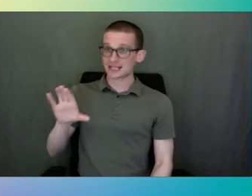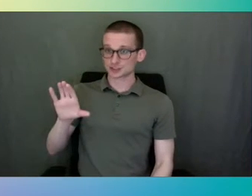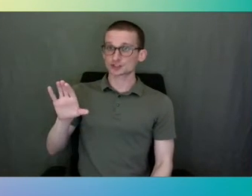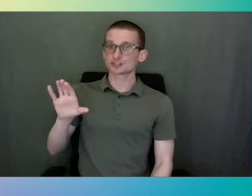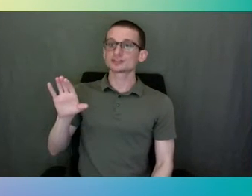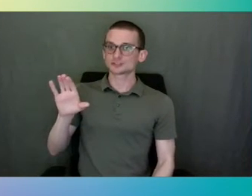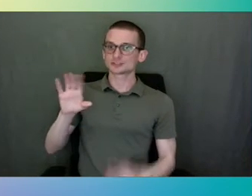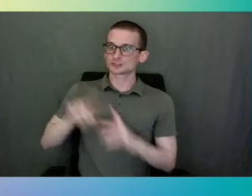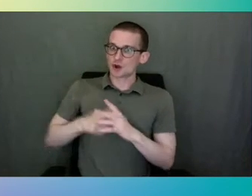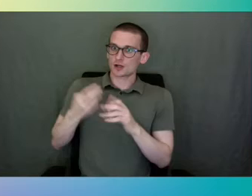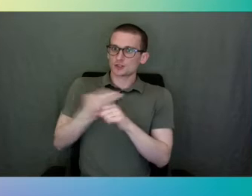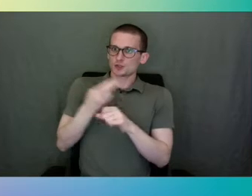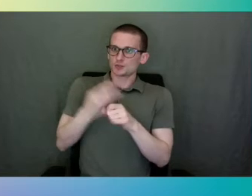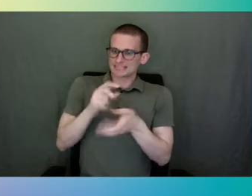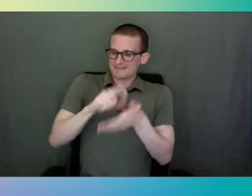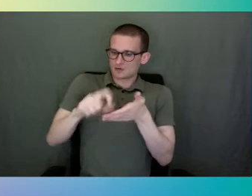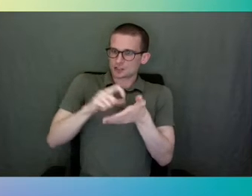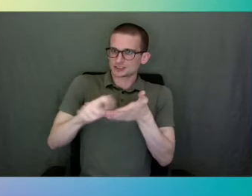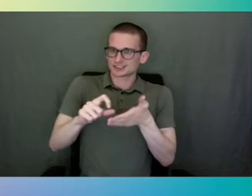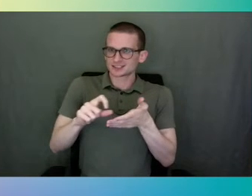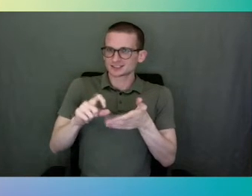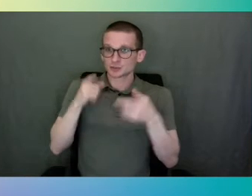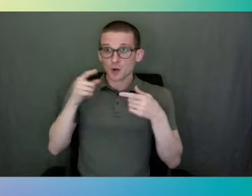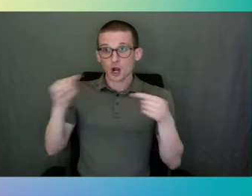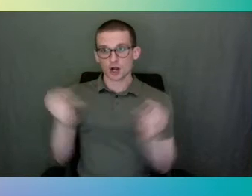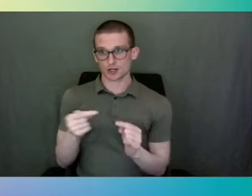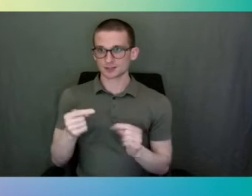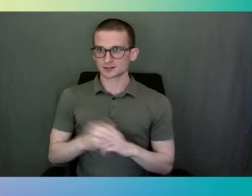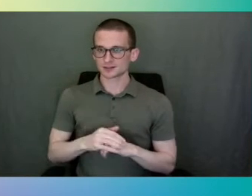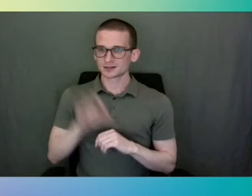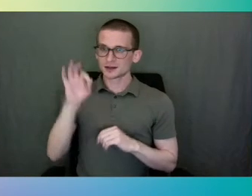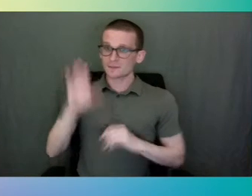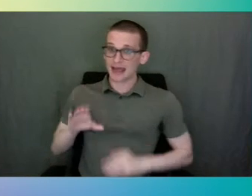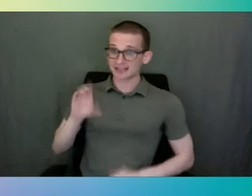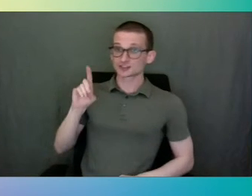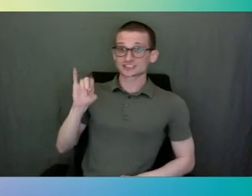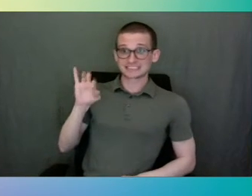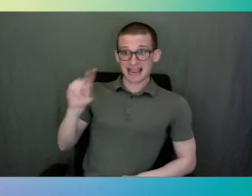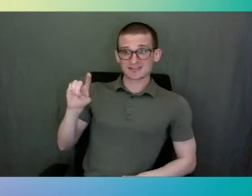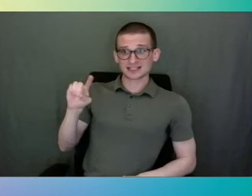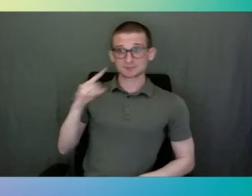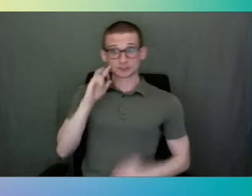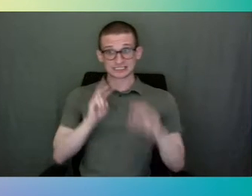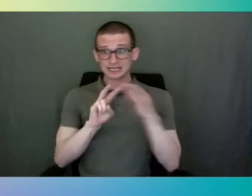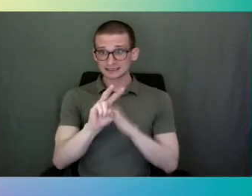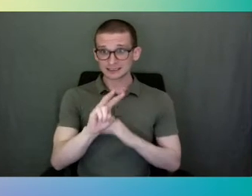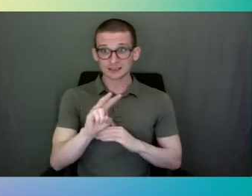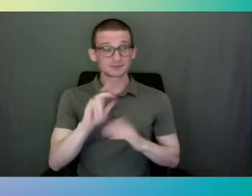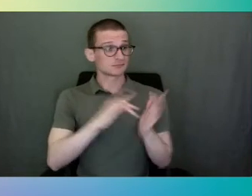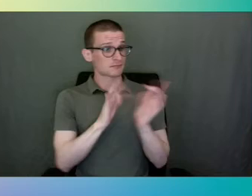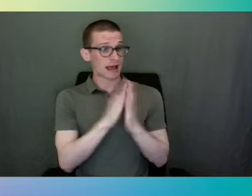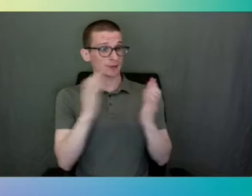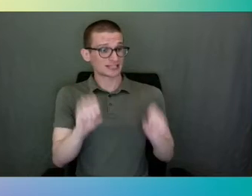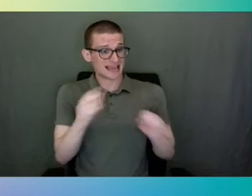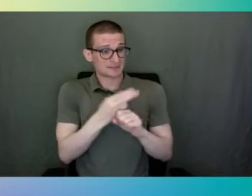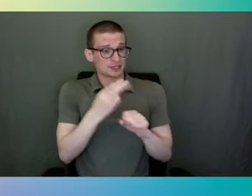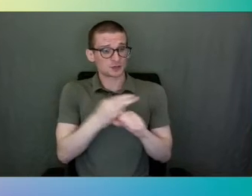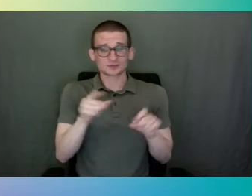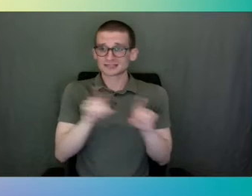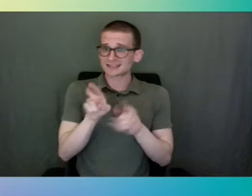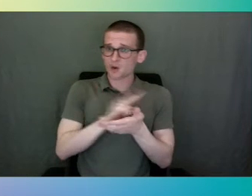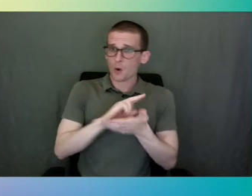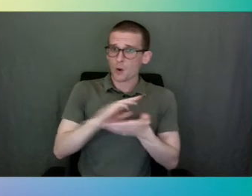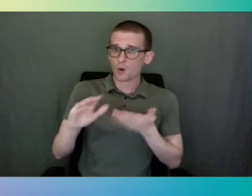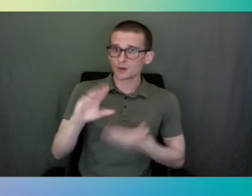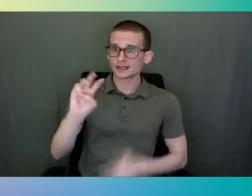weapon. Pastor David predicted it. The Bible could be used as a sacred weapon to harm those who really want